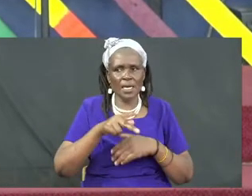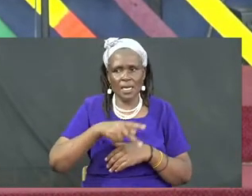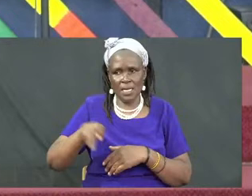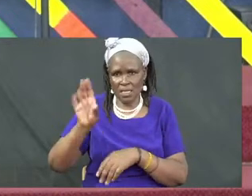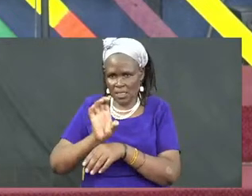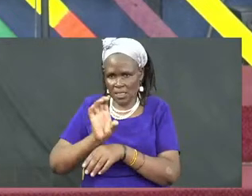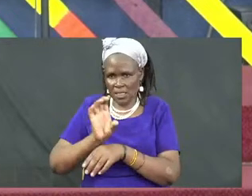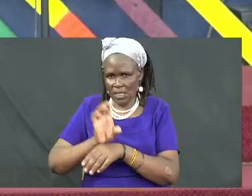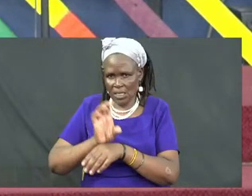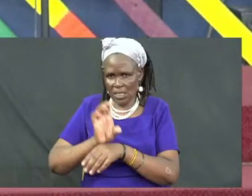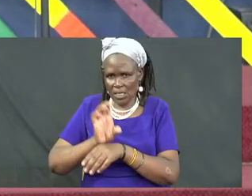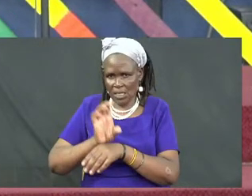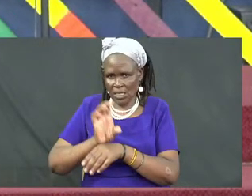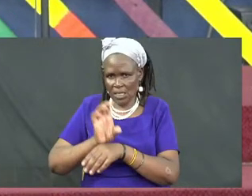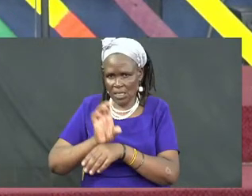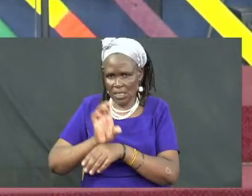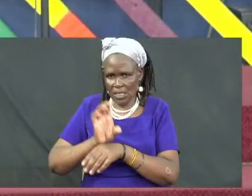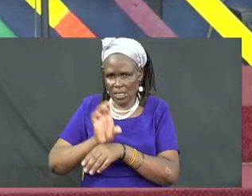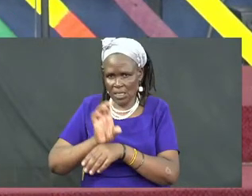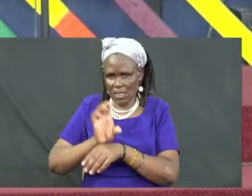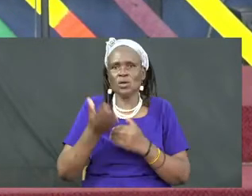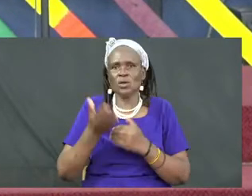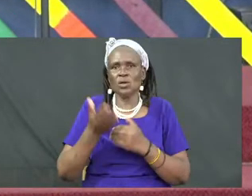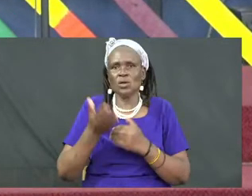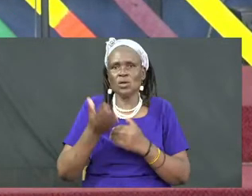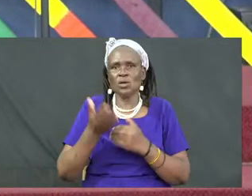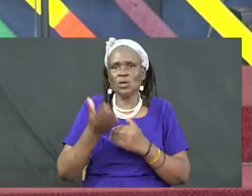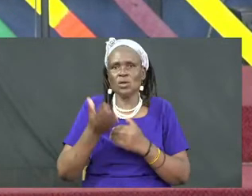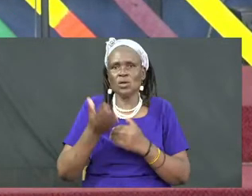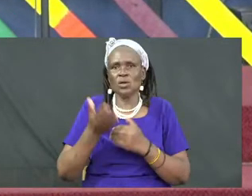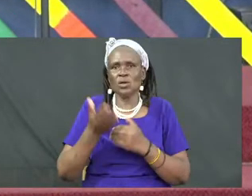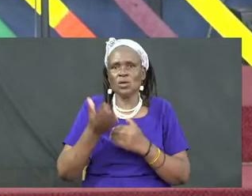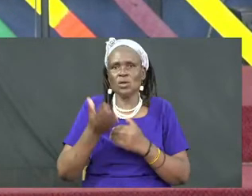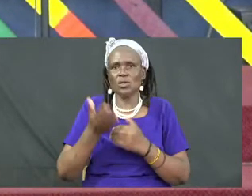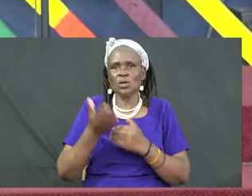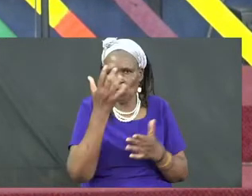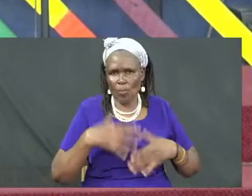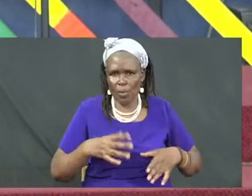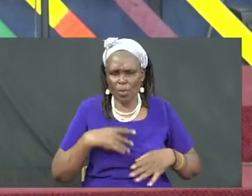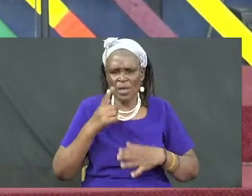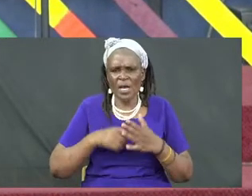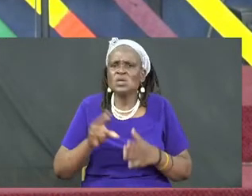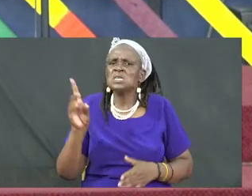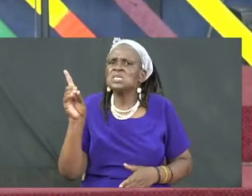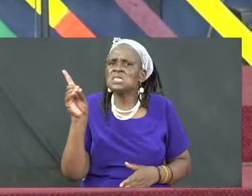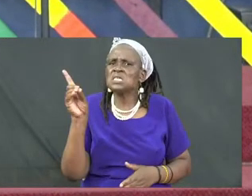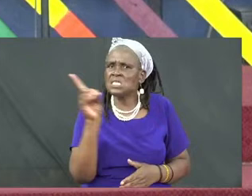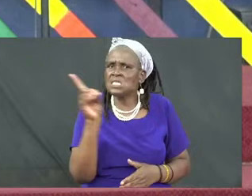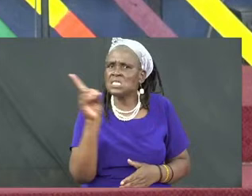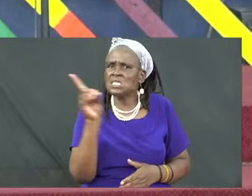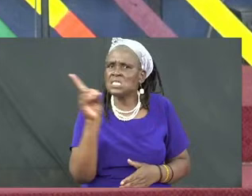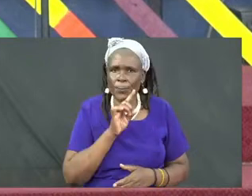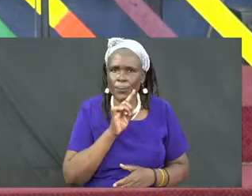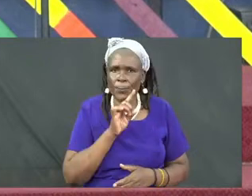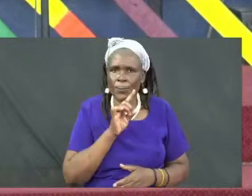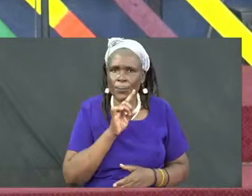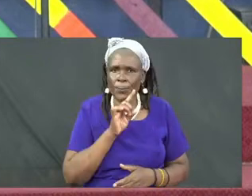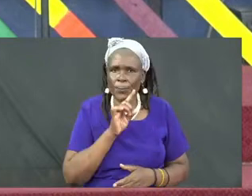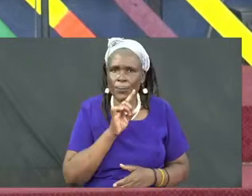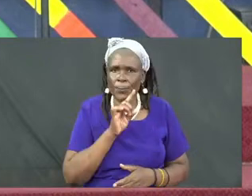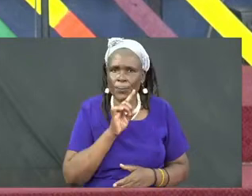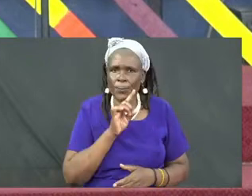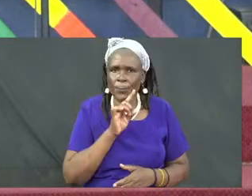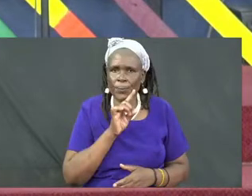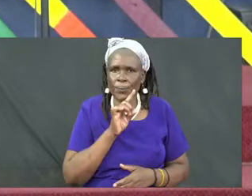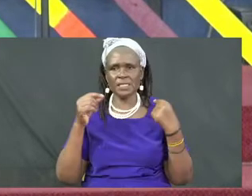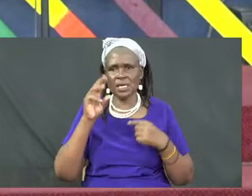teaching that crept in, propagated by a few people, that was extremely dangerous. You know, I was seated there with Pastor Wangari and